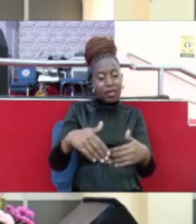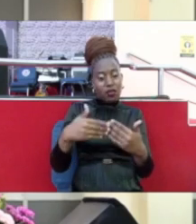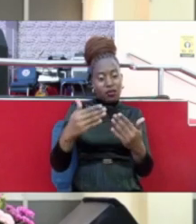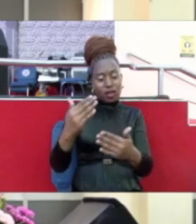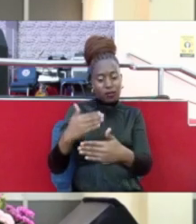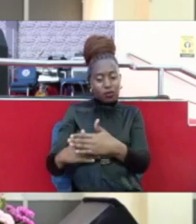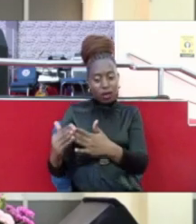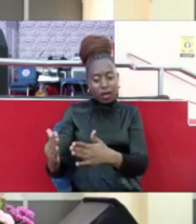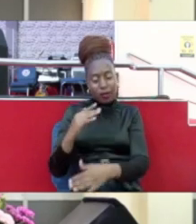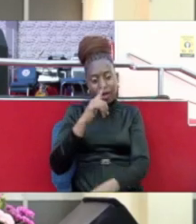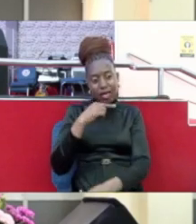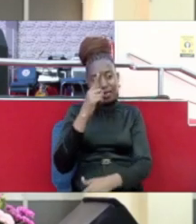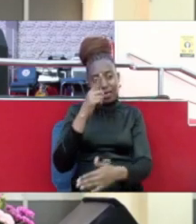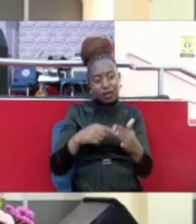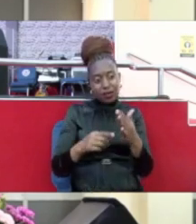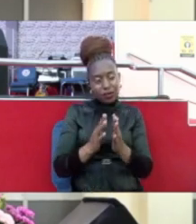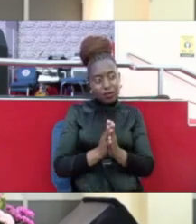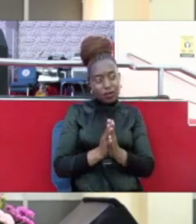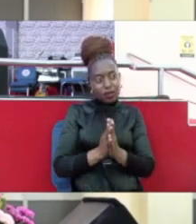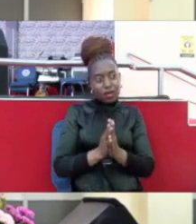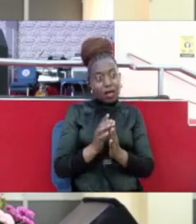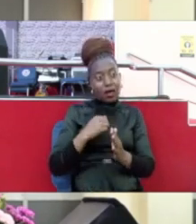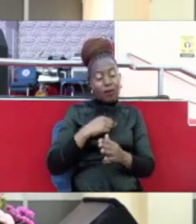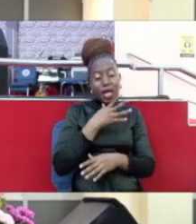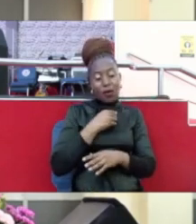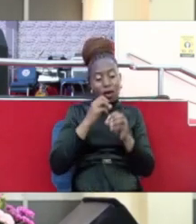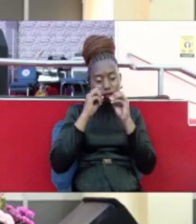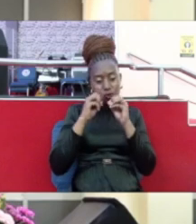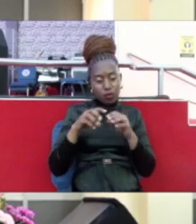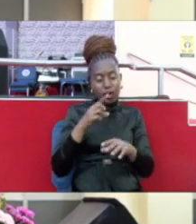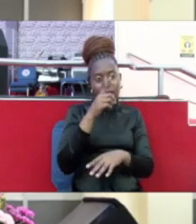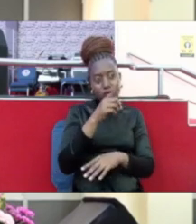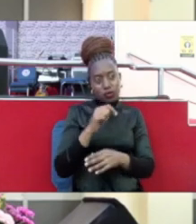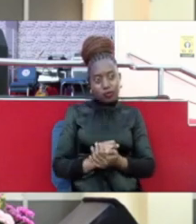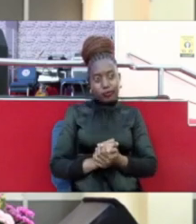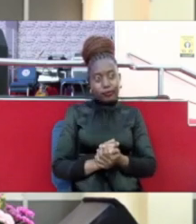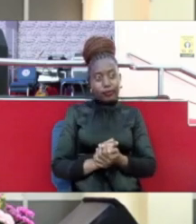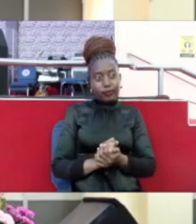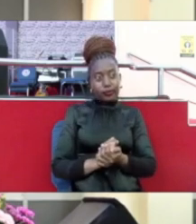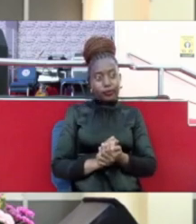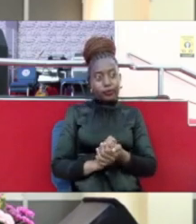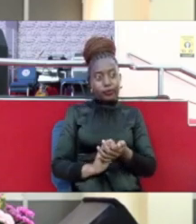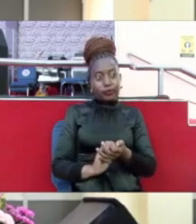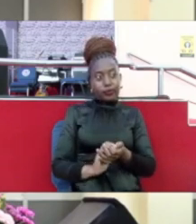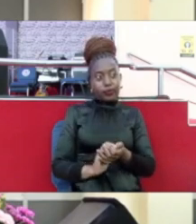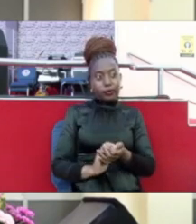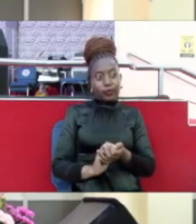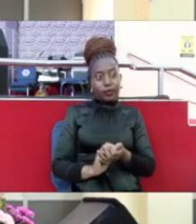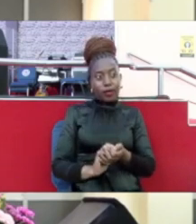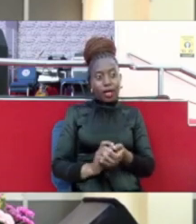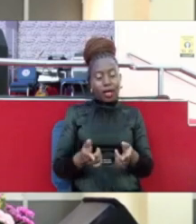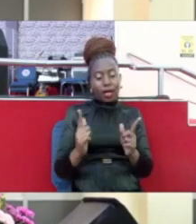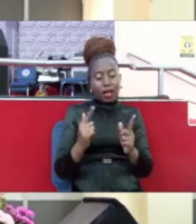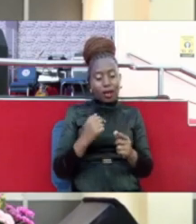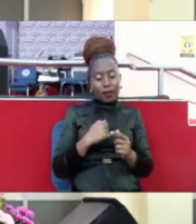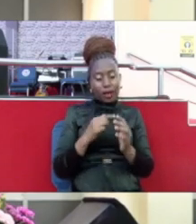na umpelekee umwambie, I just want to bless you. Nataka kukubariki. And let me say a prayer for you.